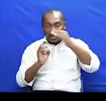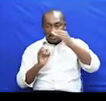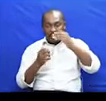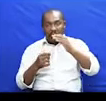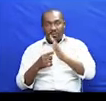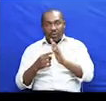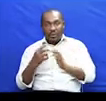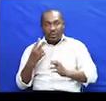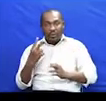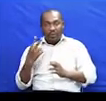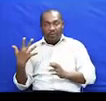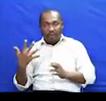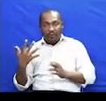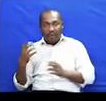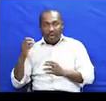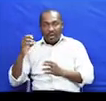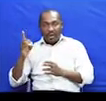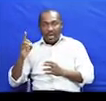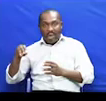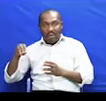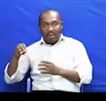0.25 cubic decimeter.